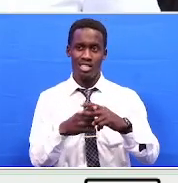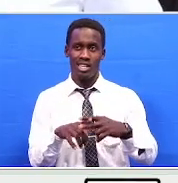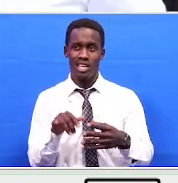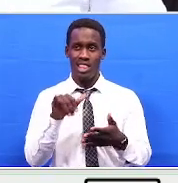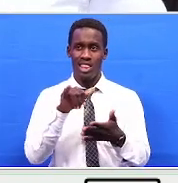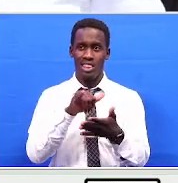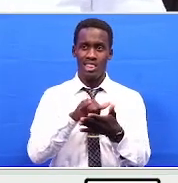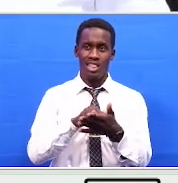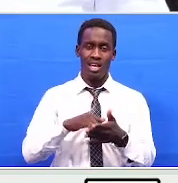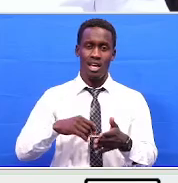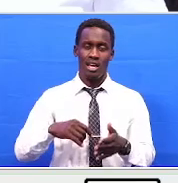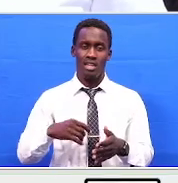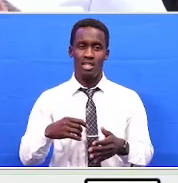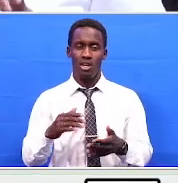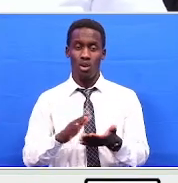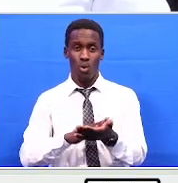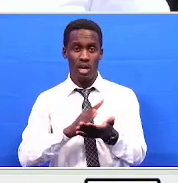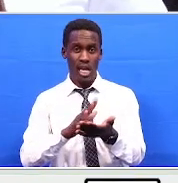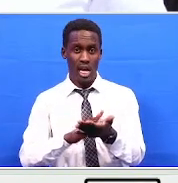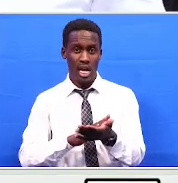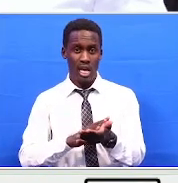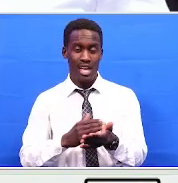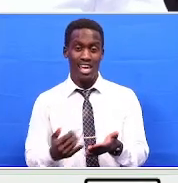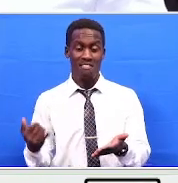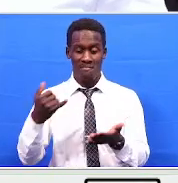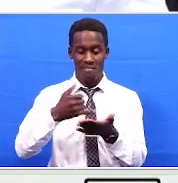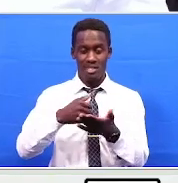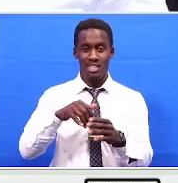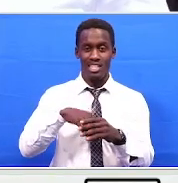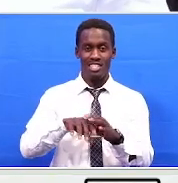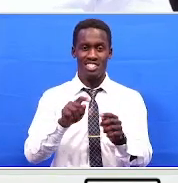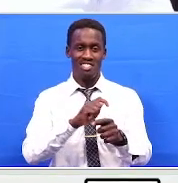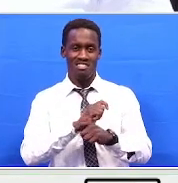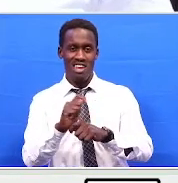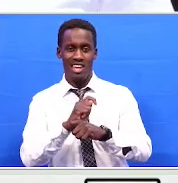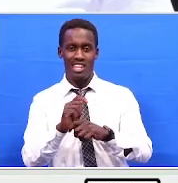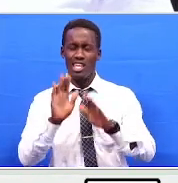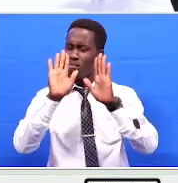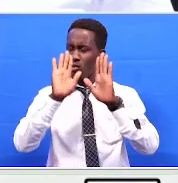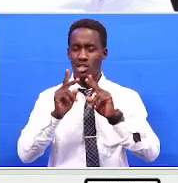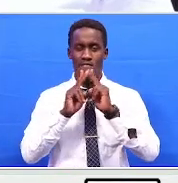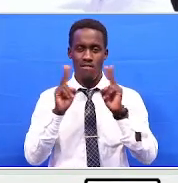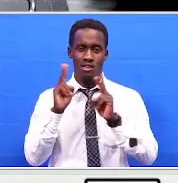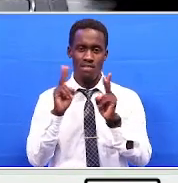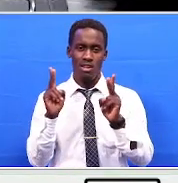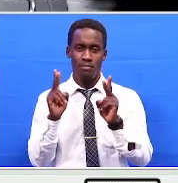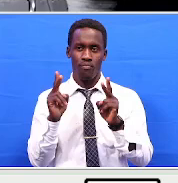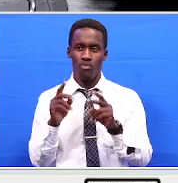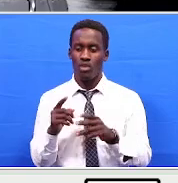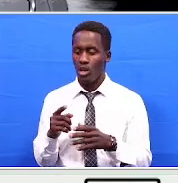that accelerated investments in training is very, very, very important. One person